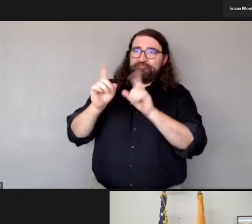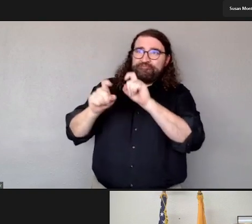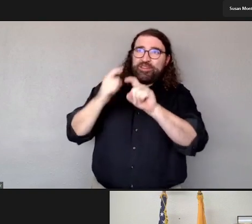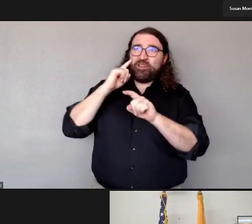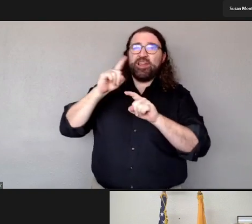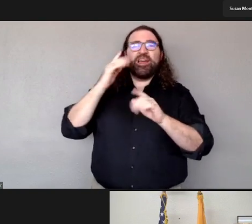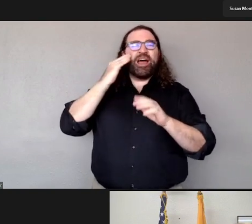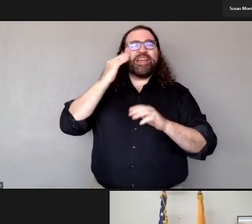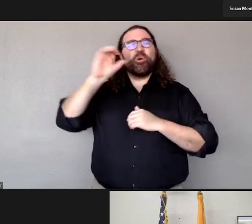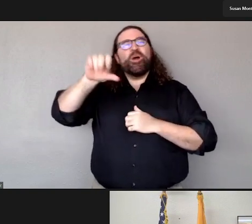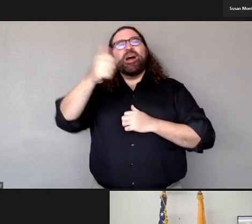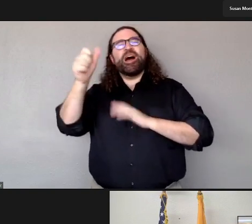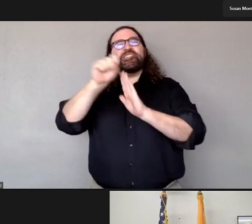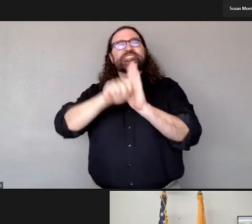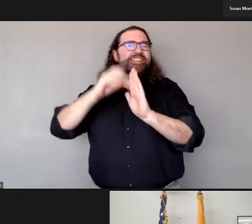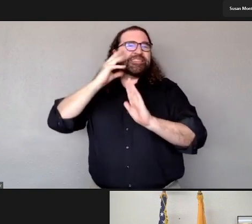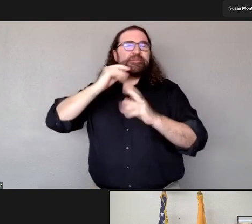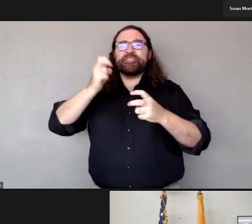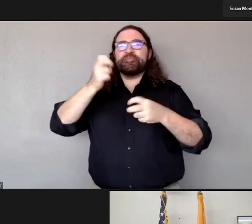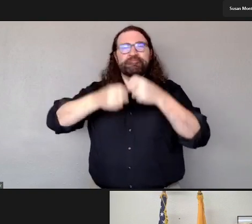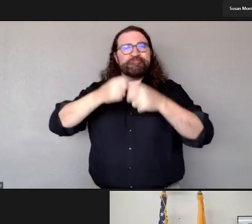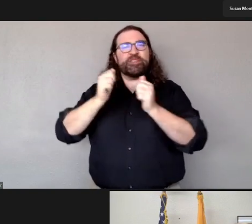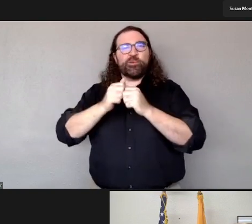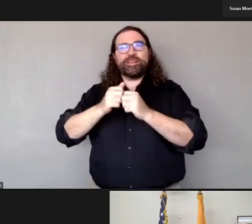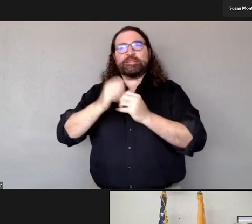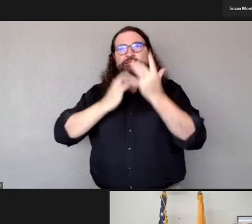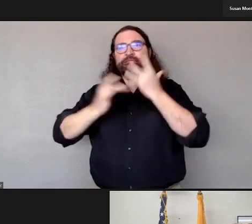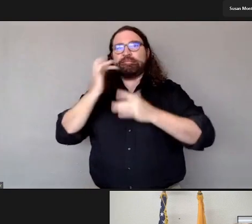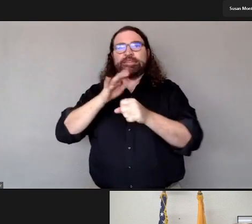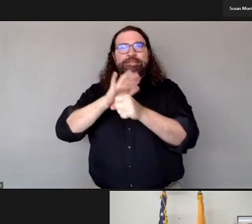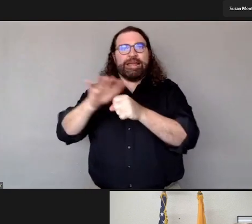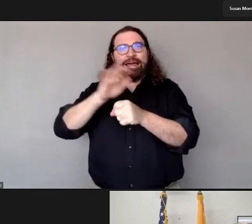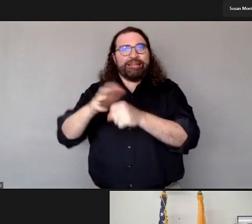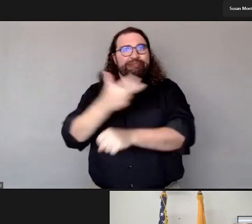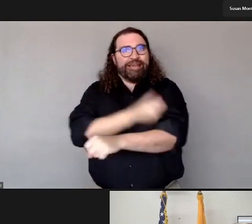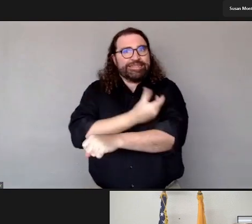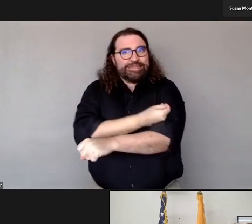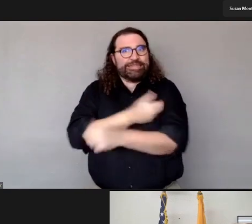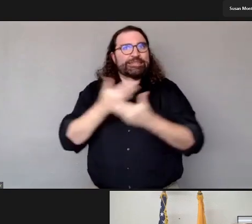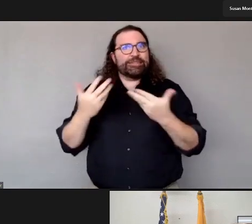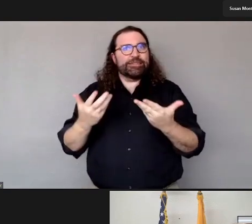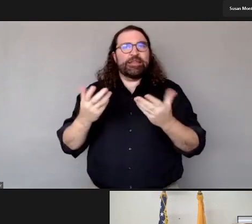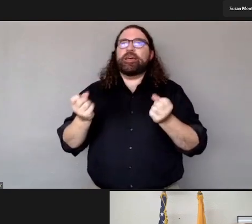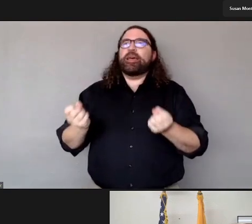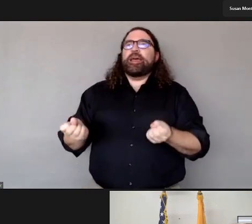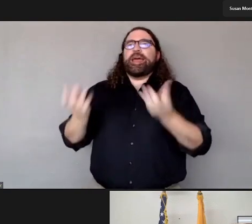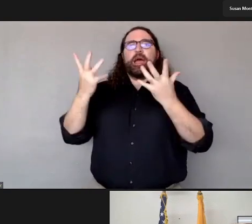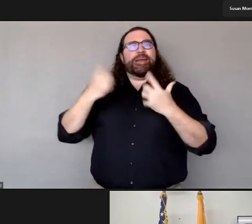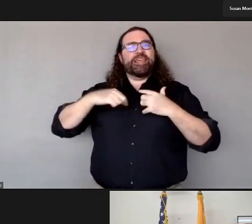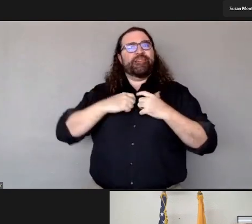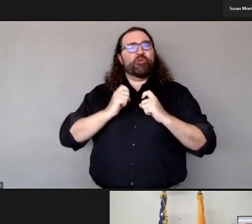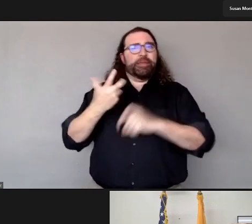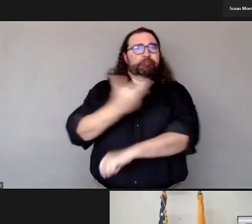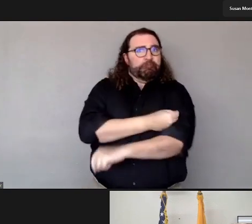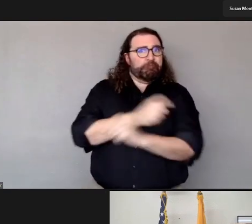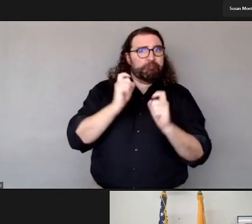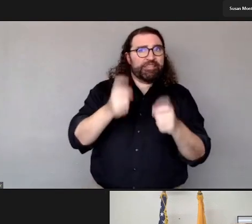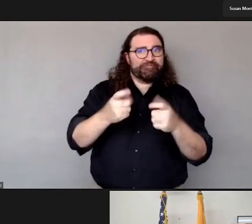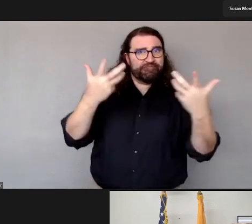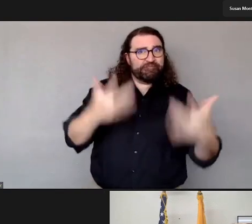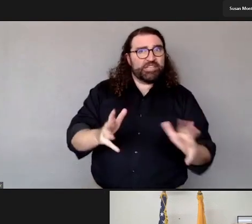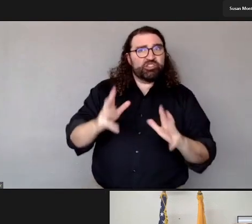have had issues so far with shortages of the monkeypox vaccine. So how many have we given so far? And are you